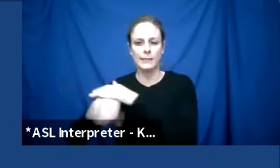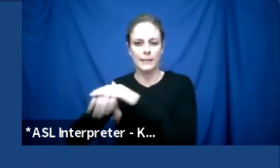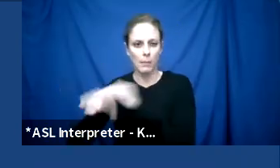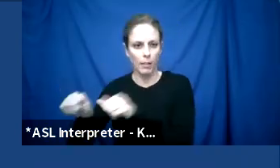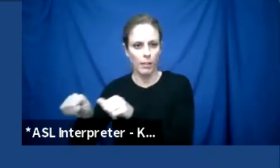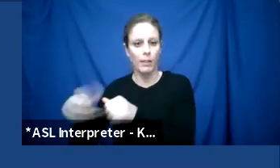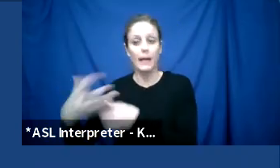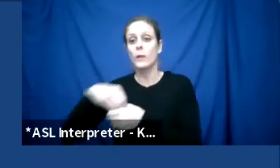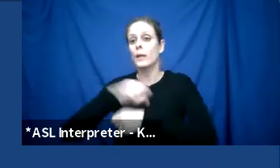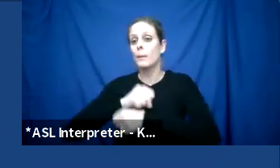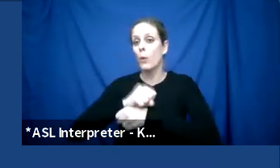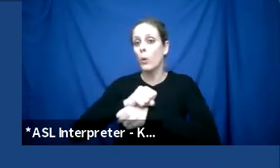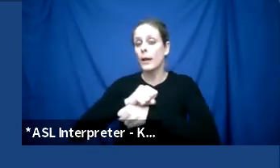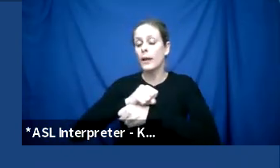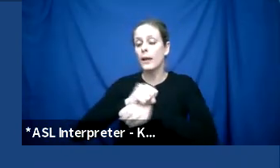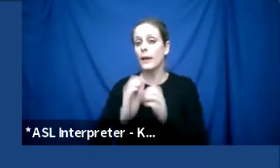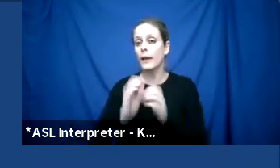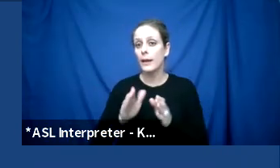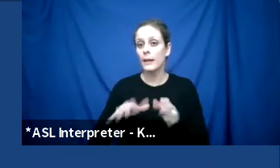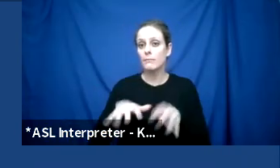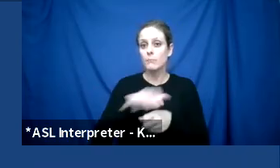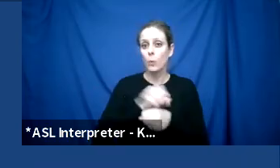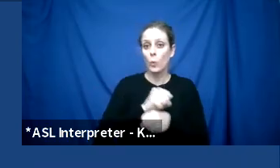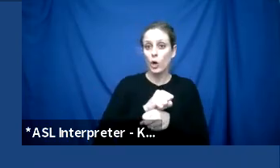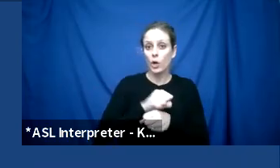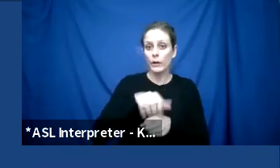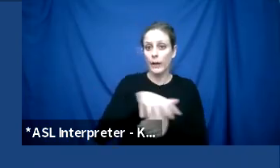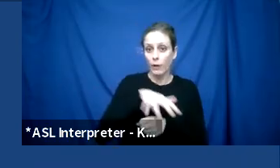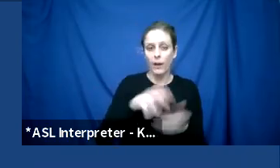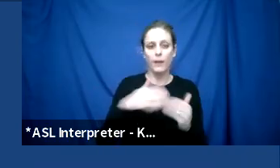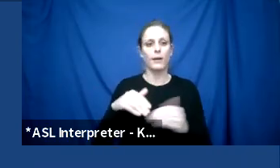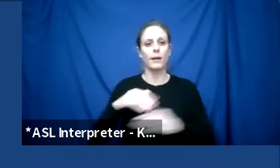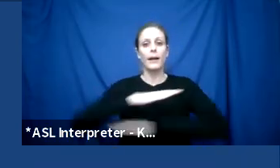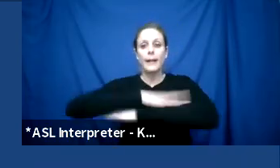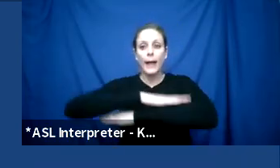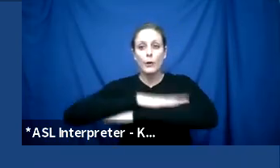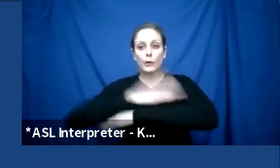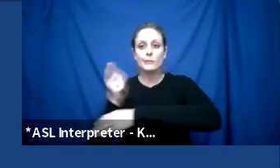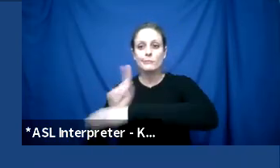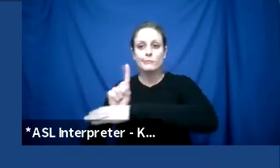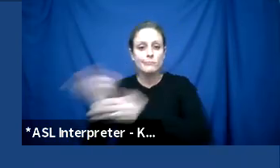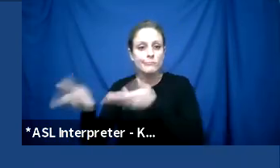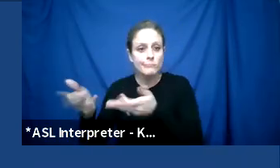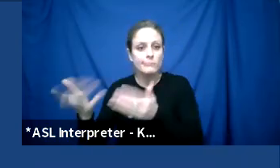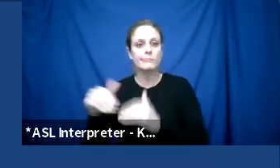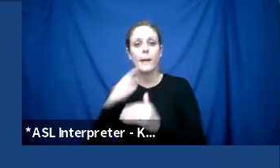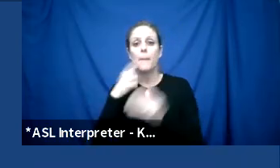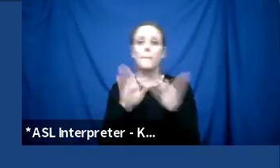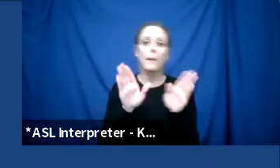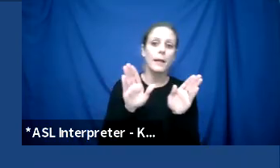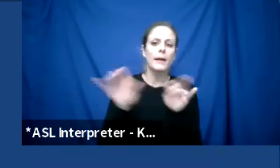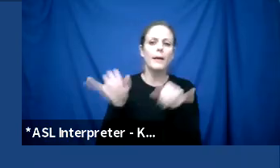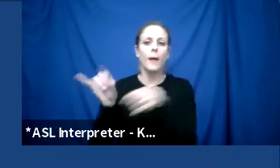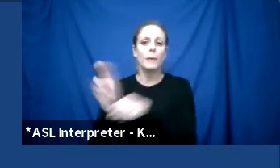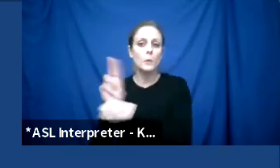service counters, public and common use areas, and as Louis said, finally we'll end up with a brief